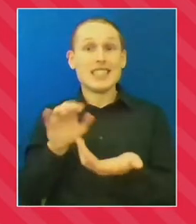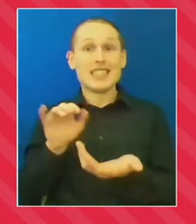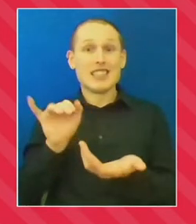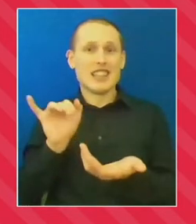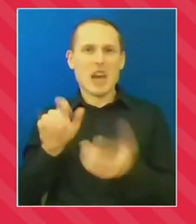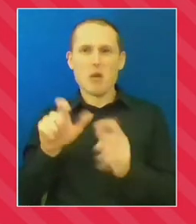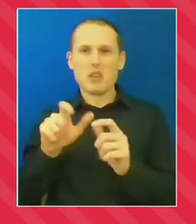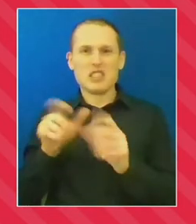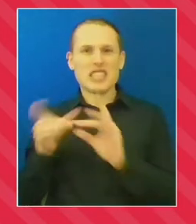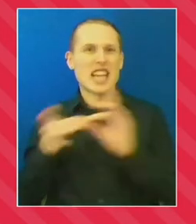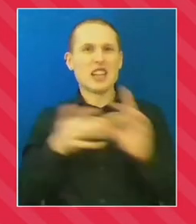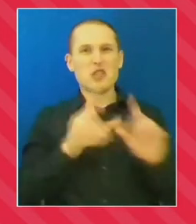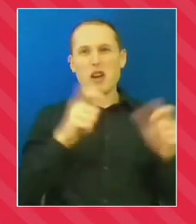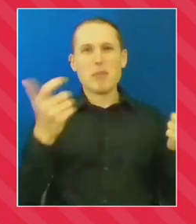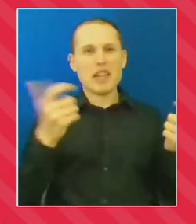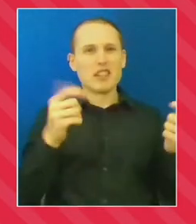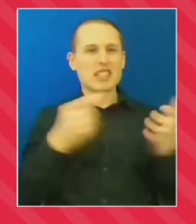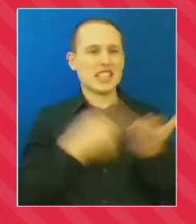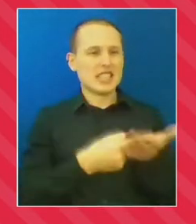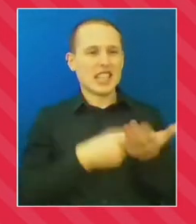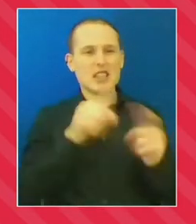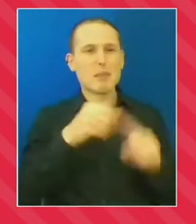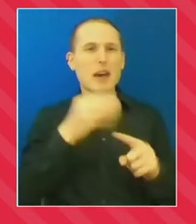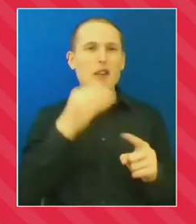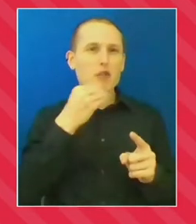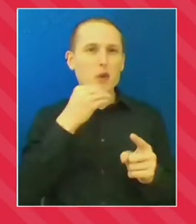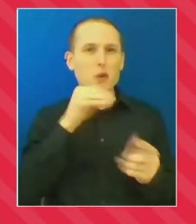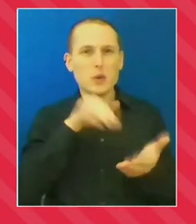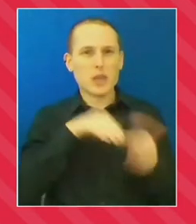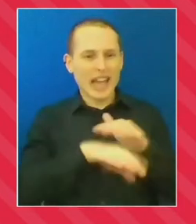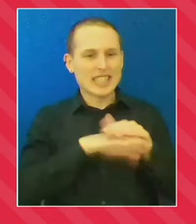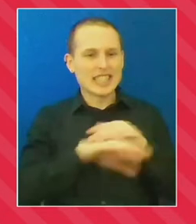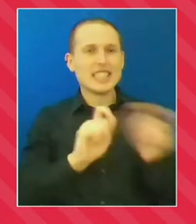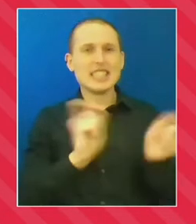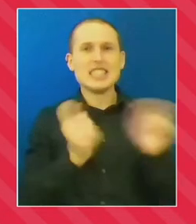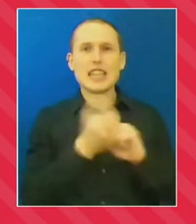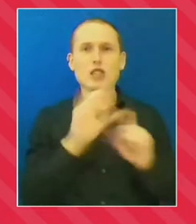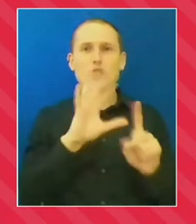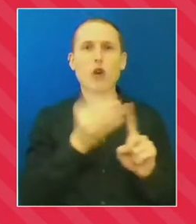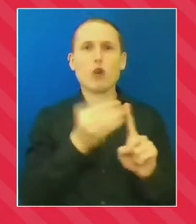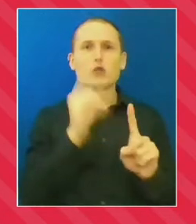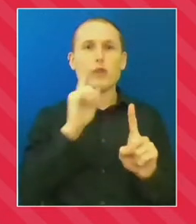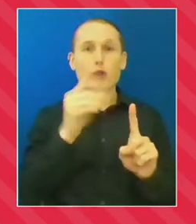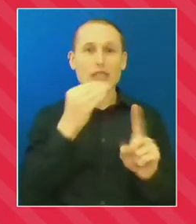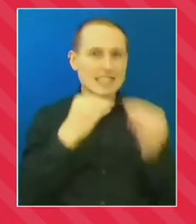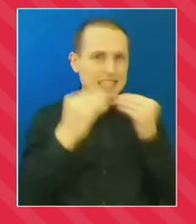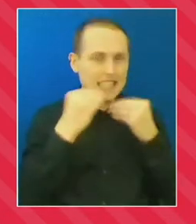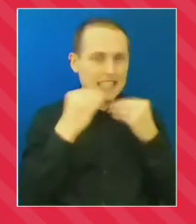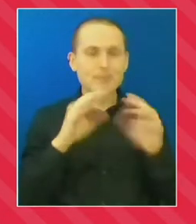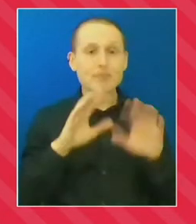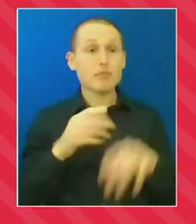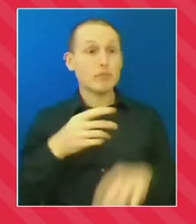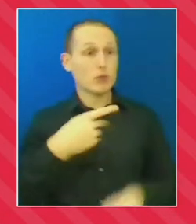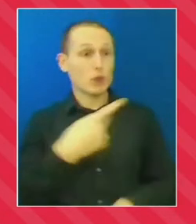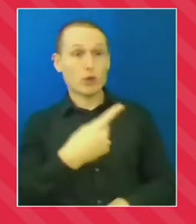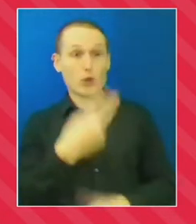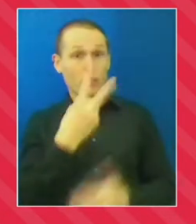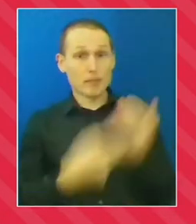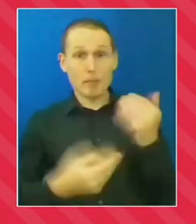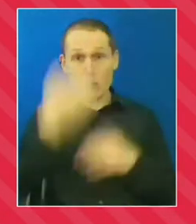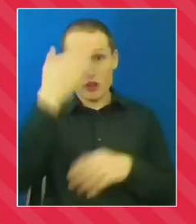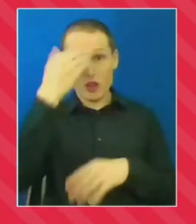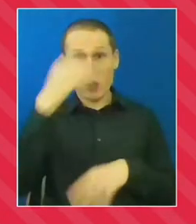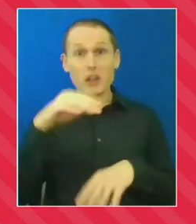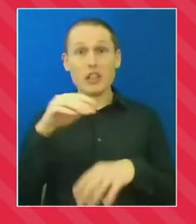and changing the culture around eating, you and I both know that small things like making